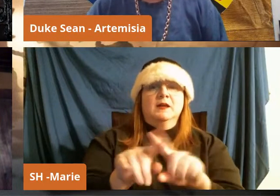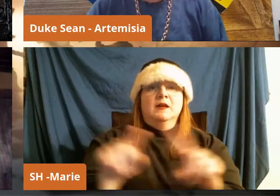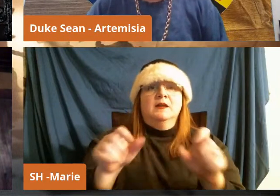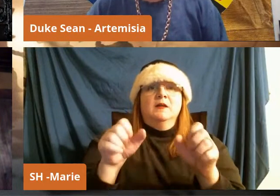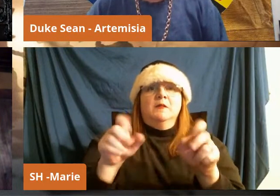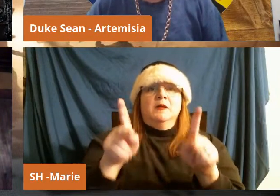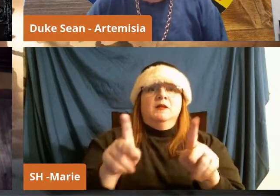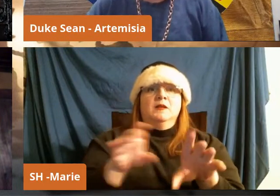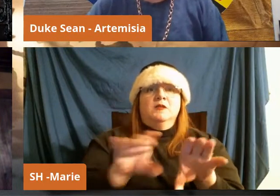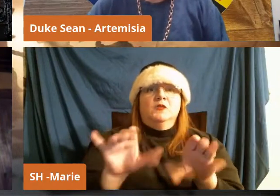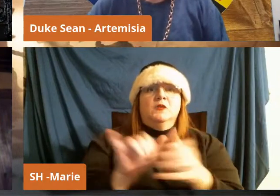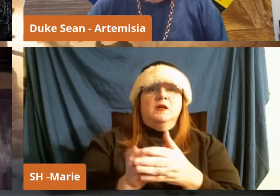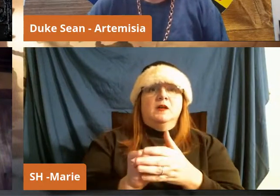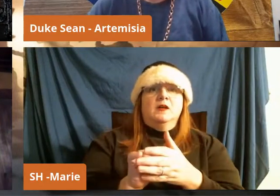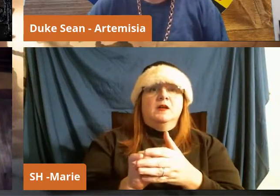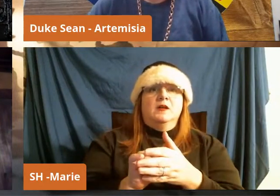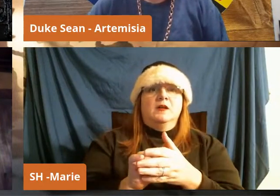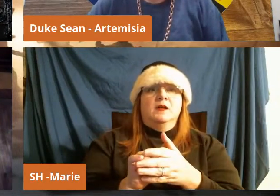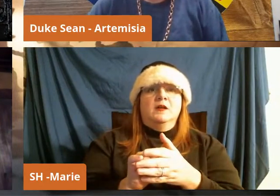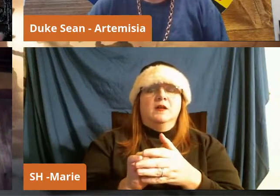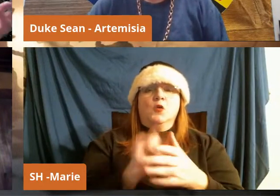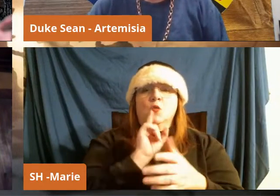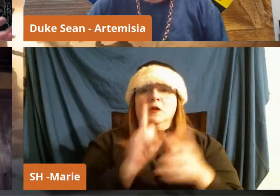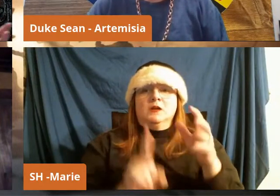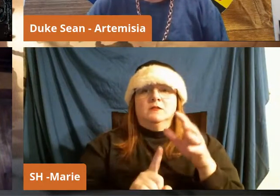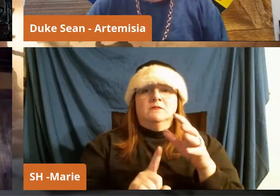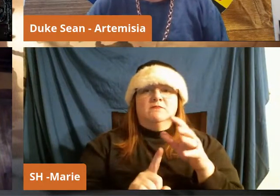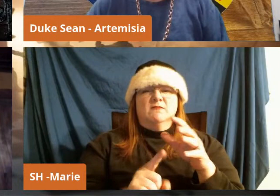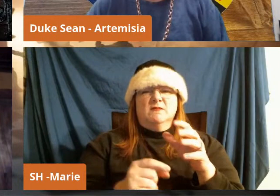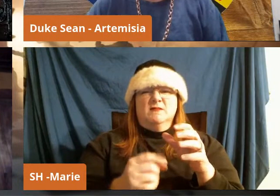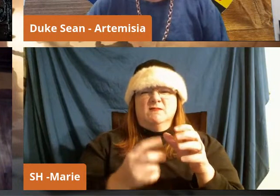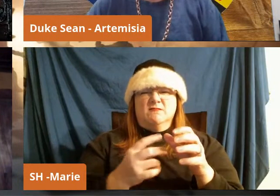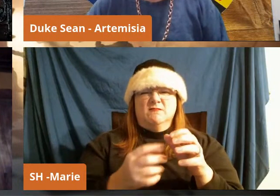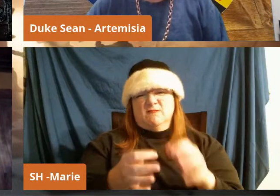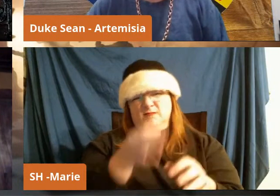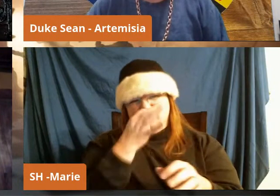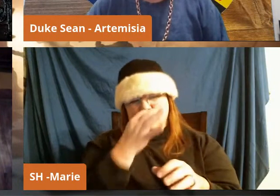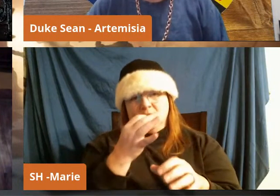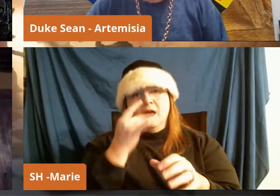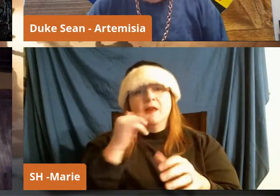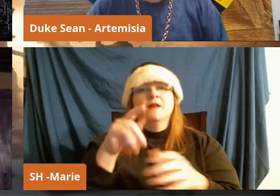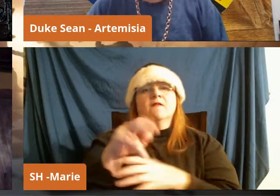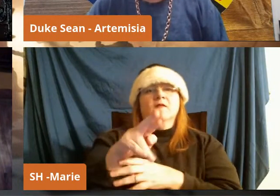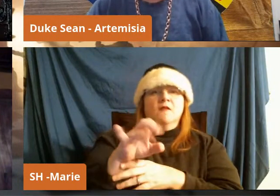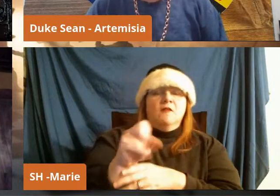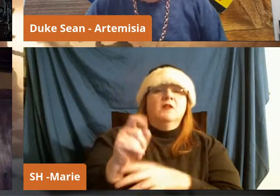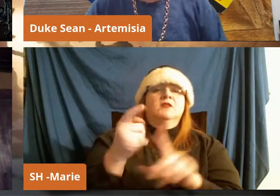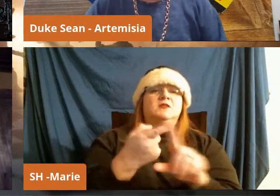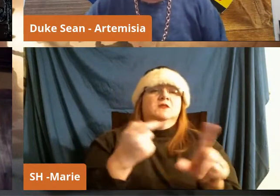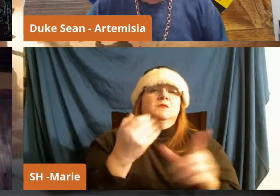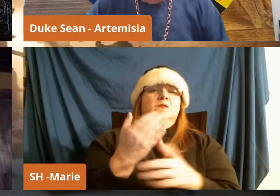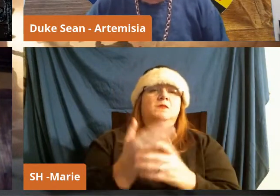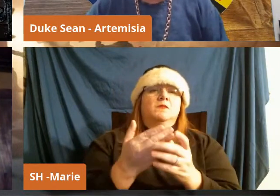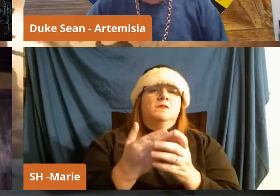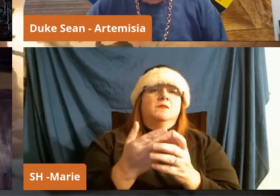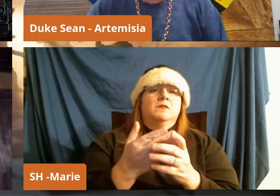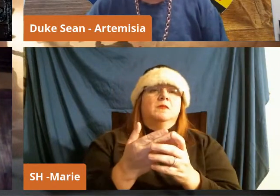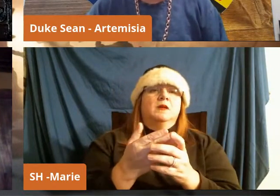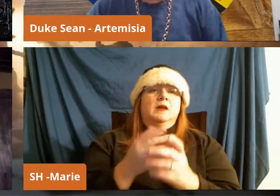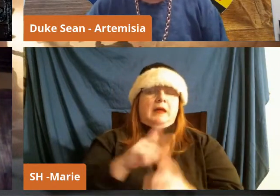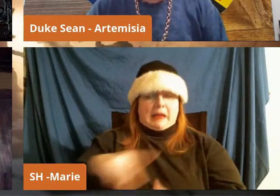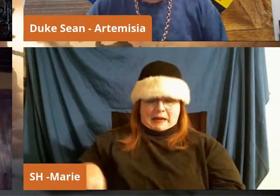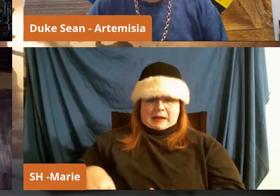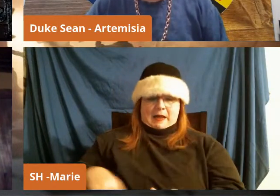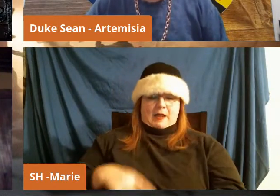into doing that, and it really sucks when nobody shows up to participate. And that's, I think, a franchise thing that's a nightly